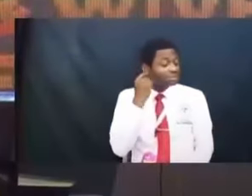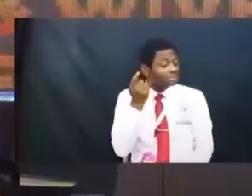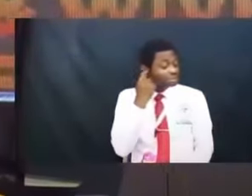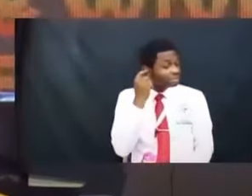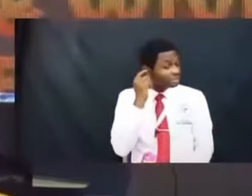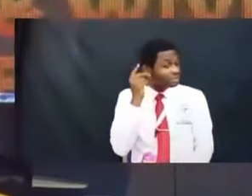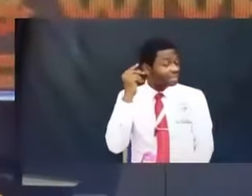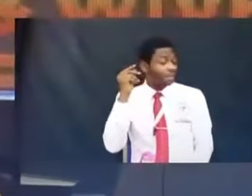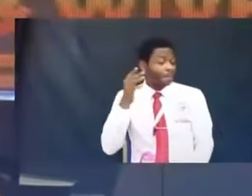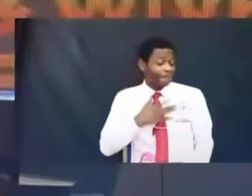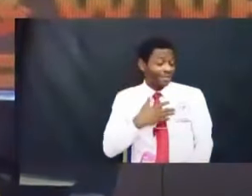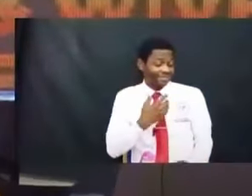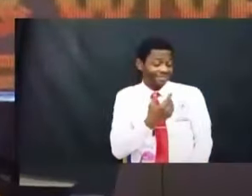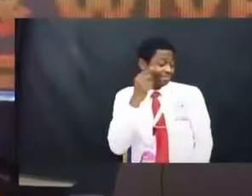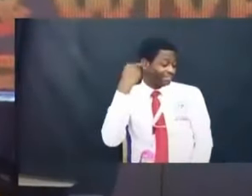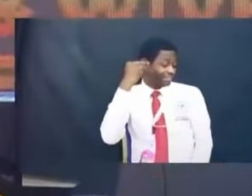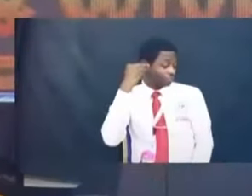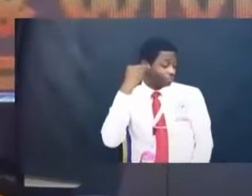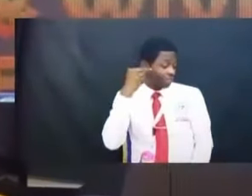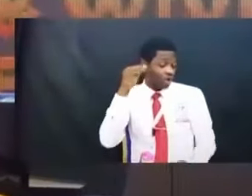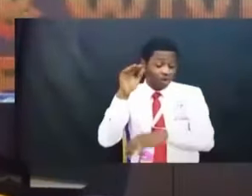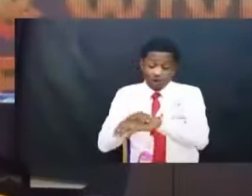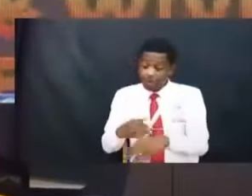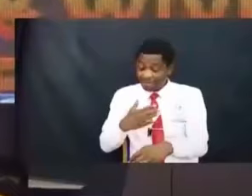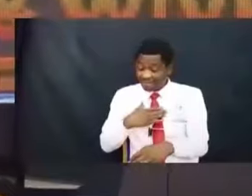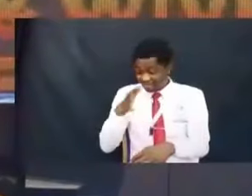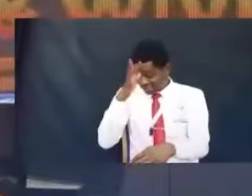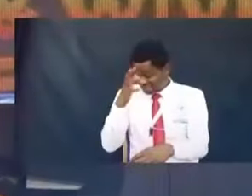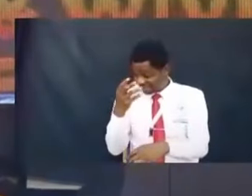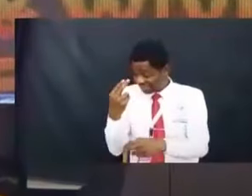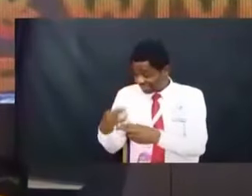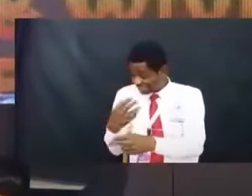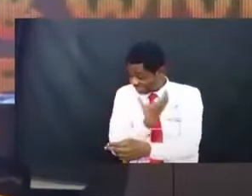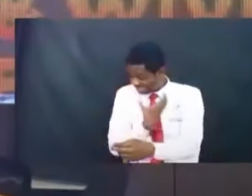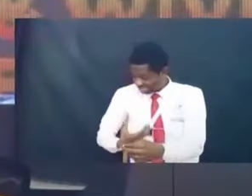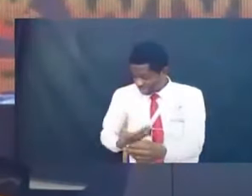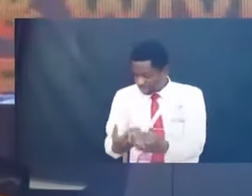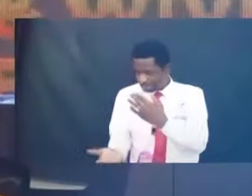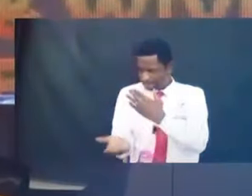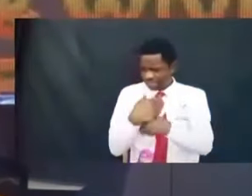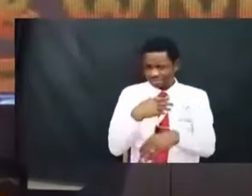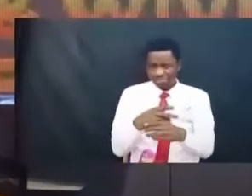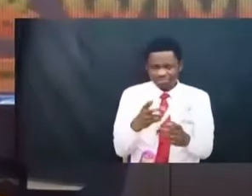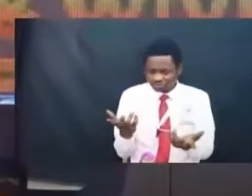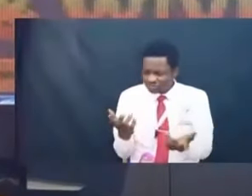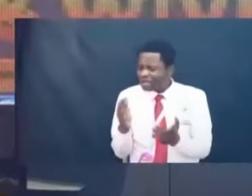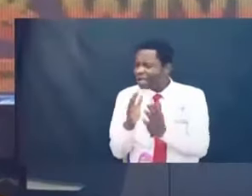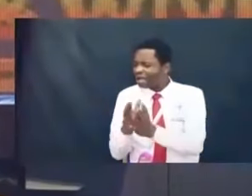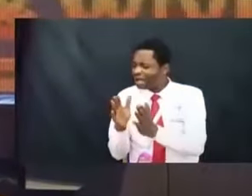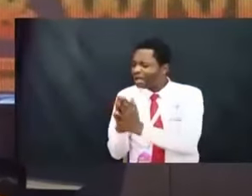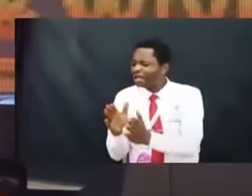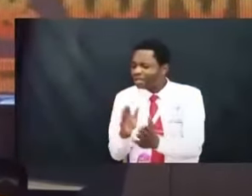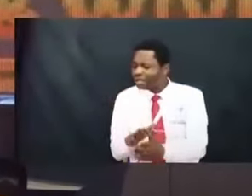this nephew that we used to stay with, he came back to the house. And then when he was inquiring of my dad where he